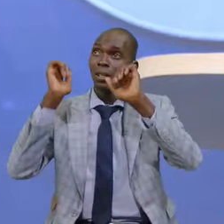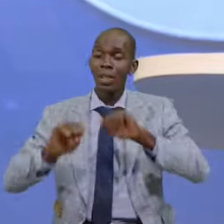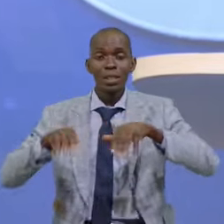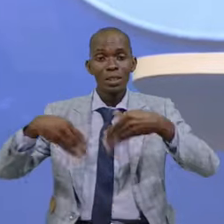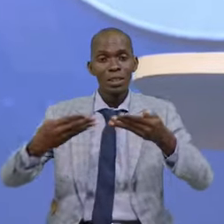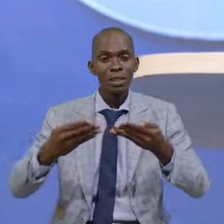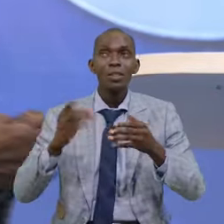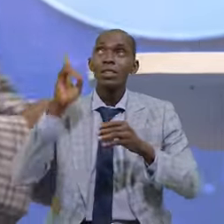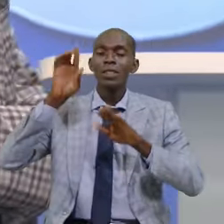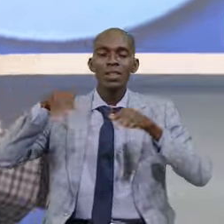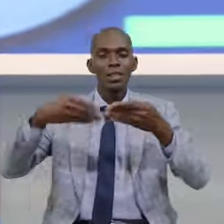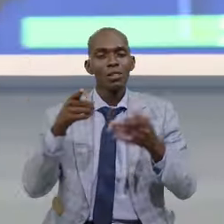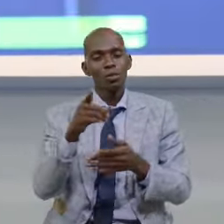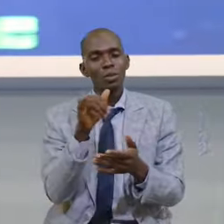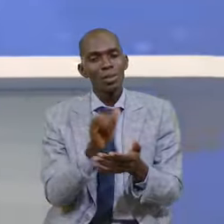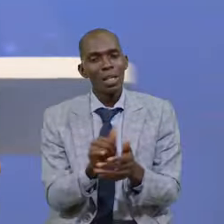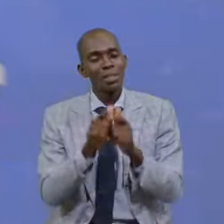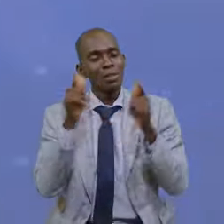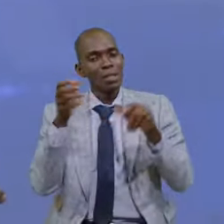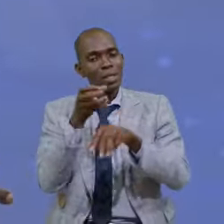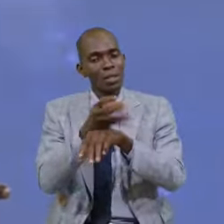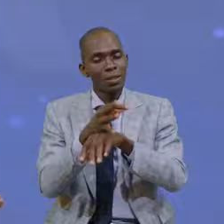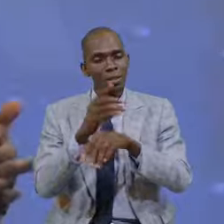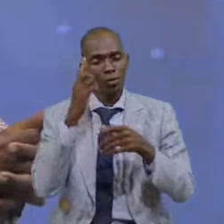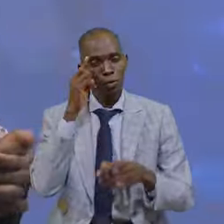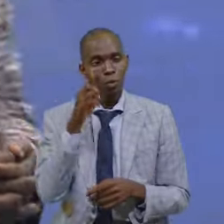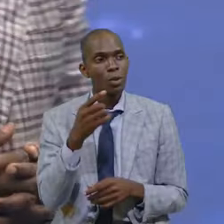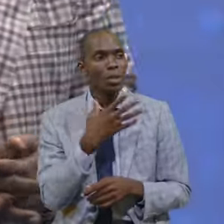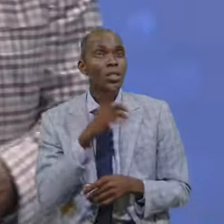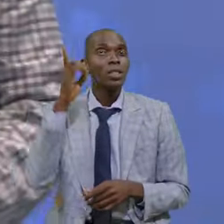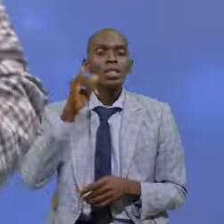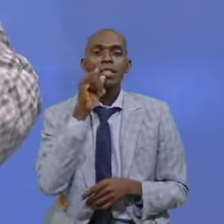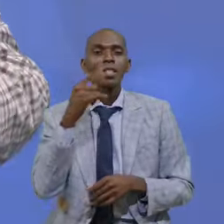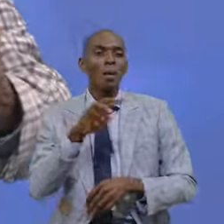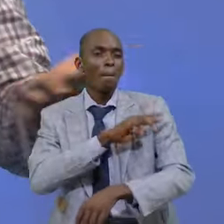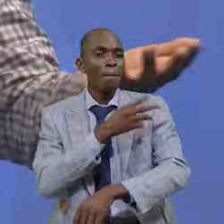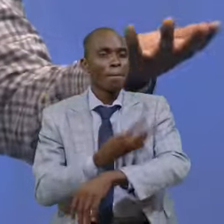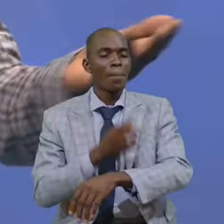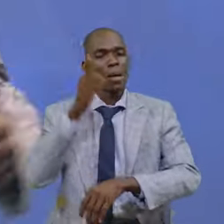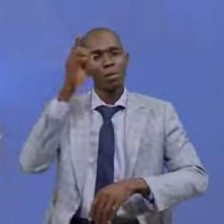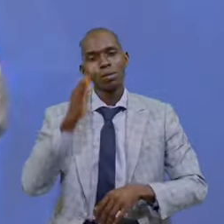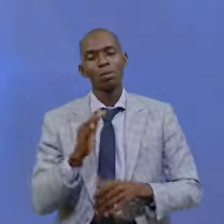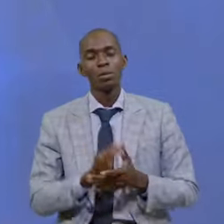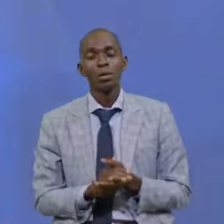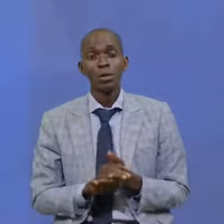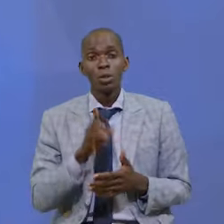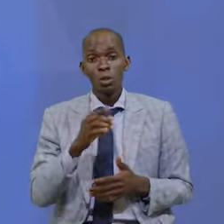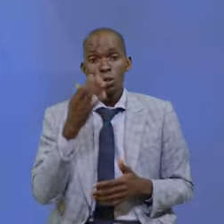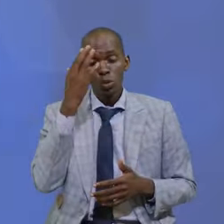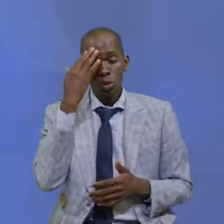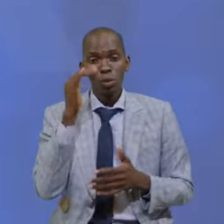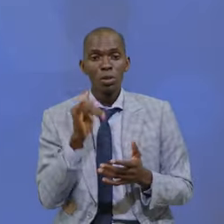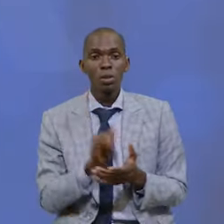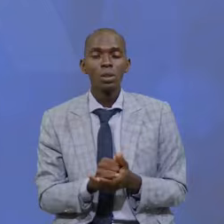counselor for you. And is the mighty God, mighty God. You know, you live the